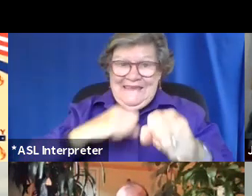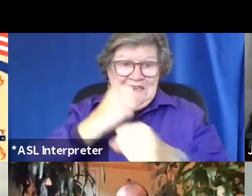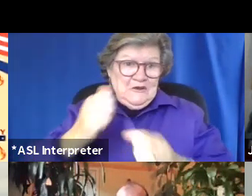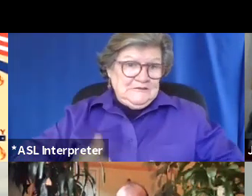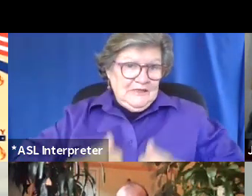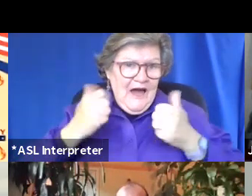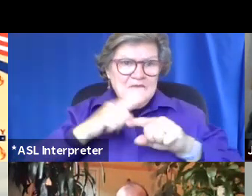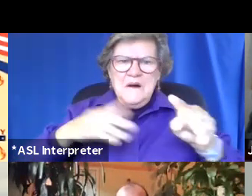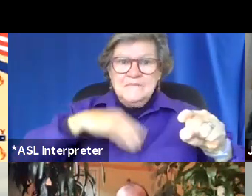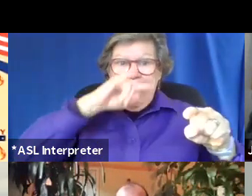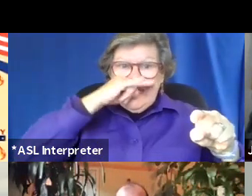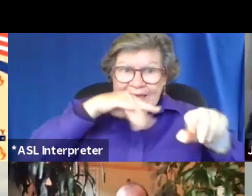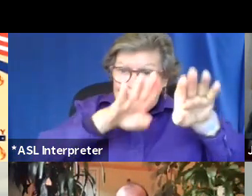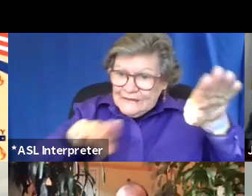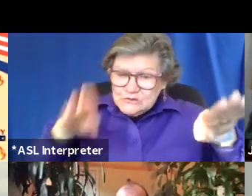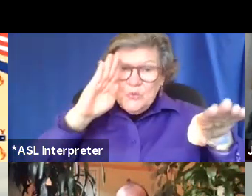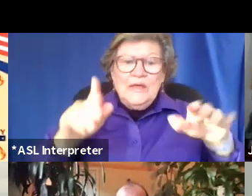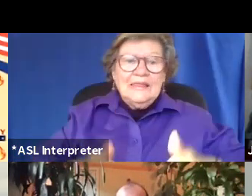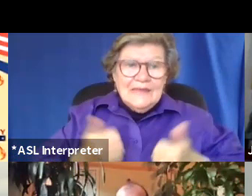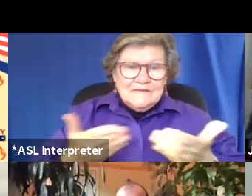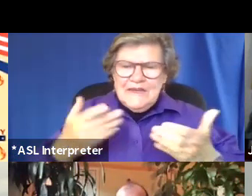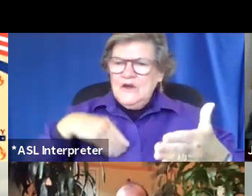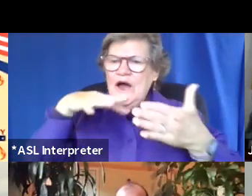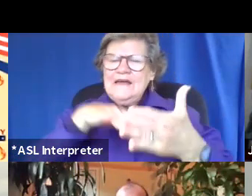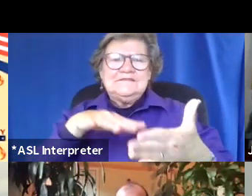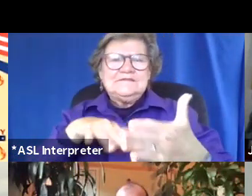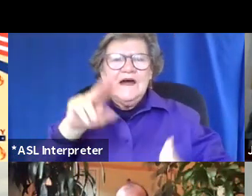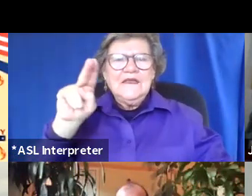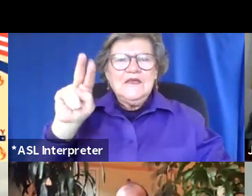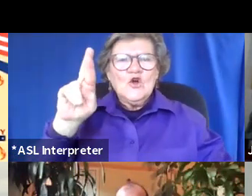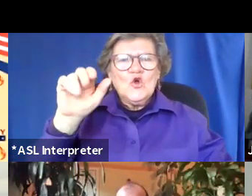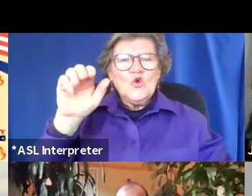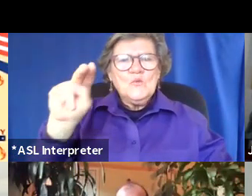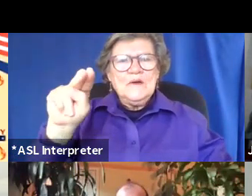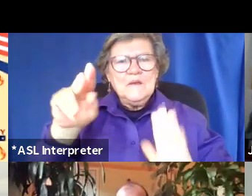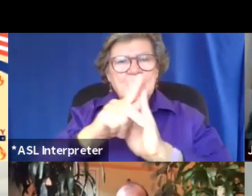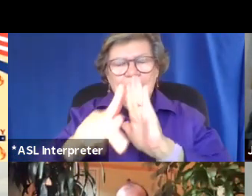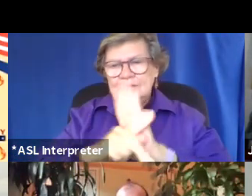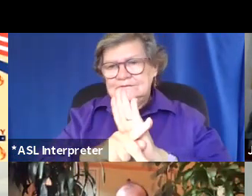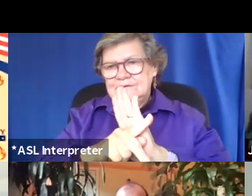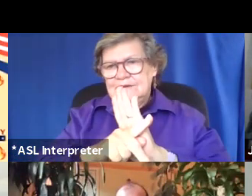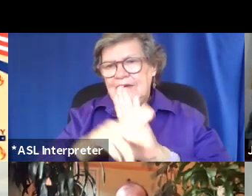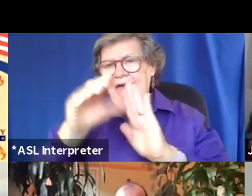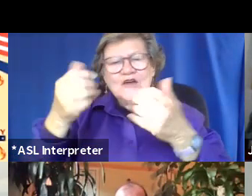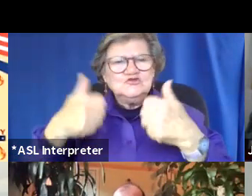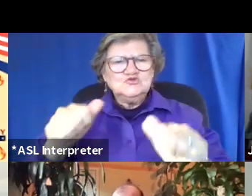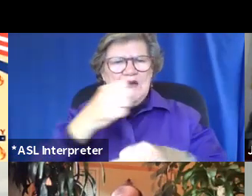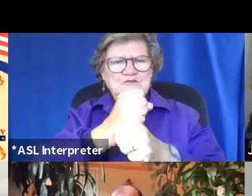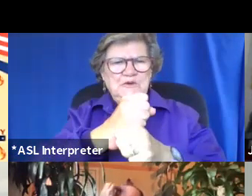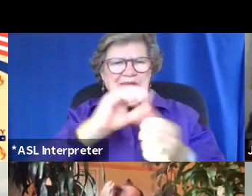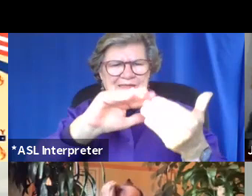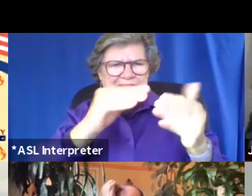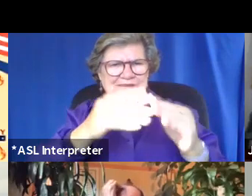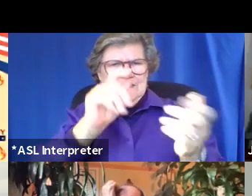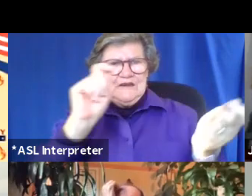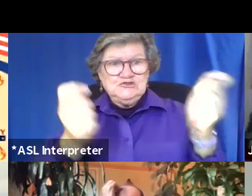people after them will be living there in Astoria. I studied extensively urban policy and actually trying to get physical change in the city at Columbia